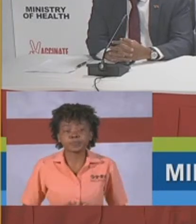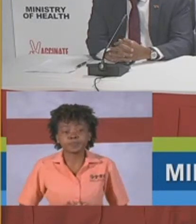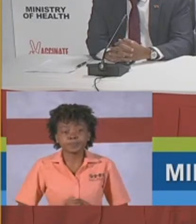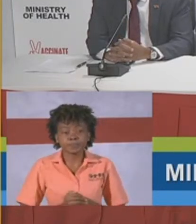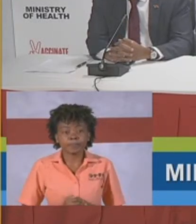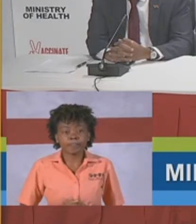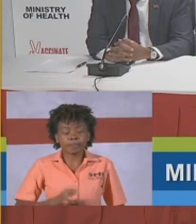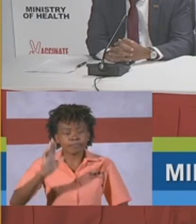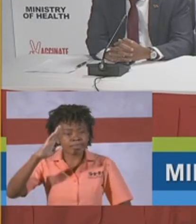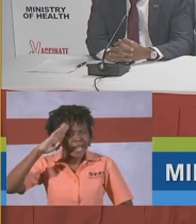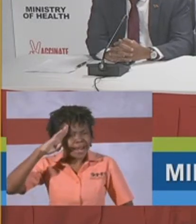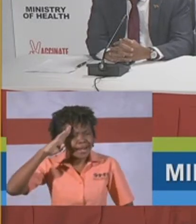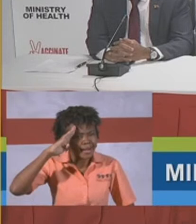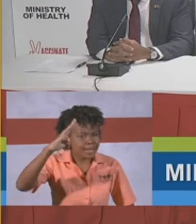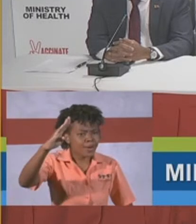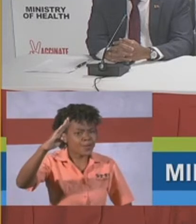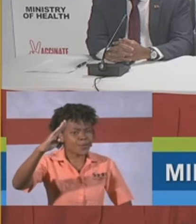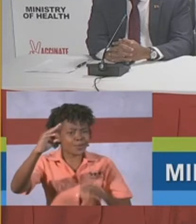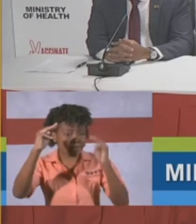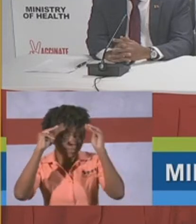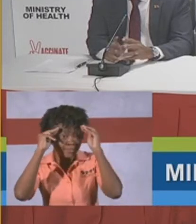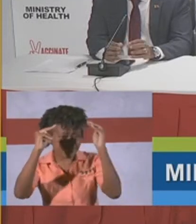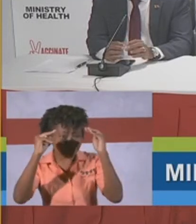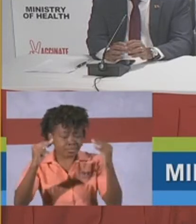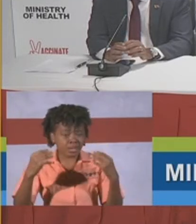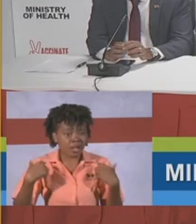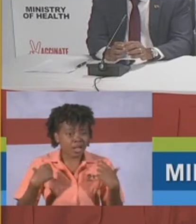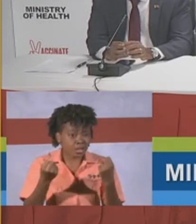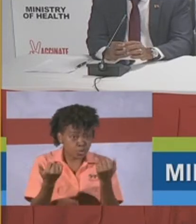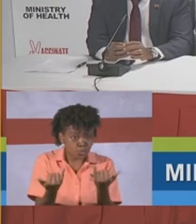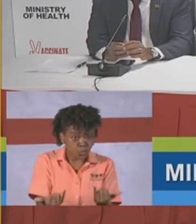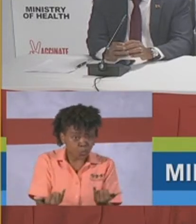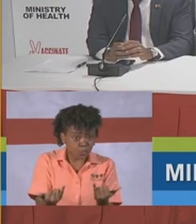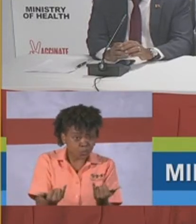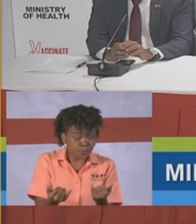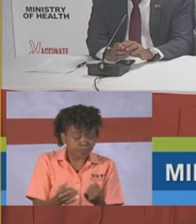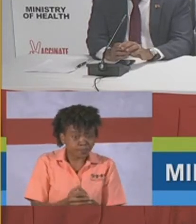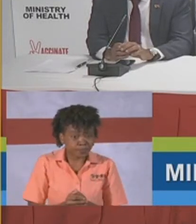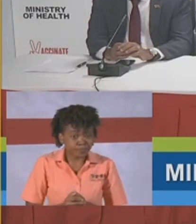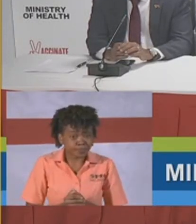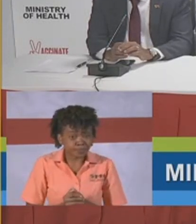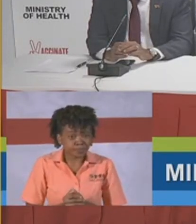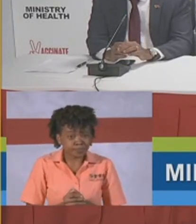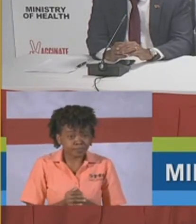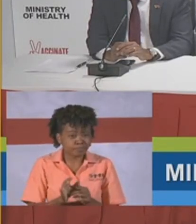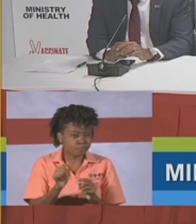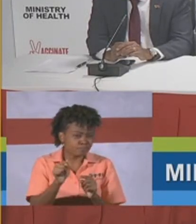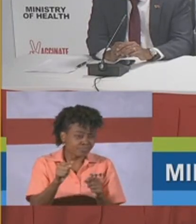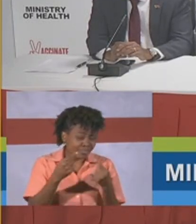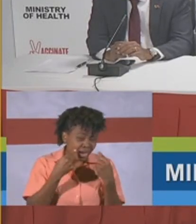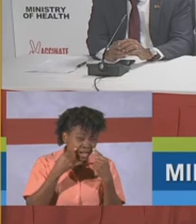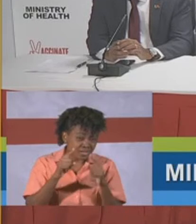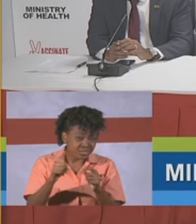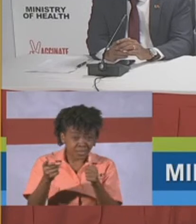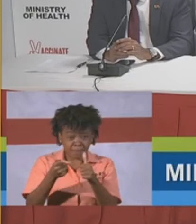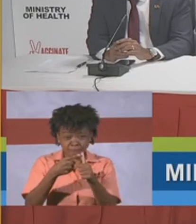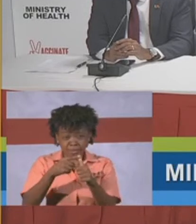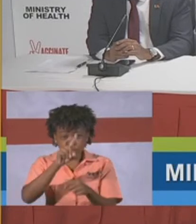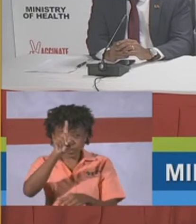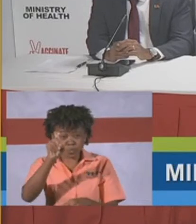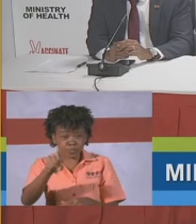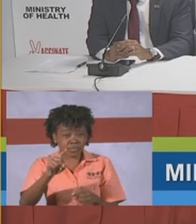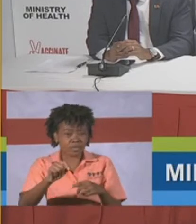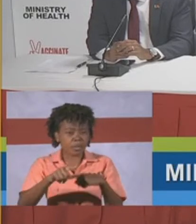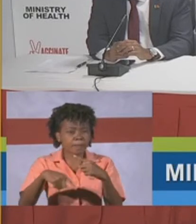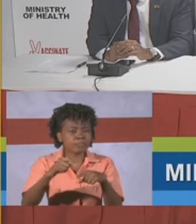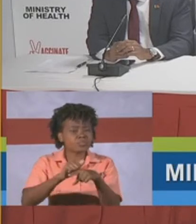Hi. Minister, in response to your question, to the first question that I asked concerning the training in Korea, even though we're not